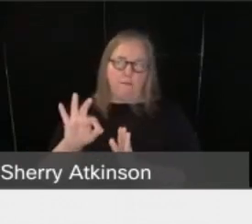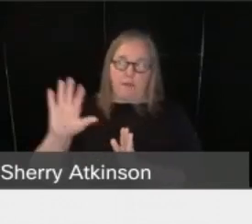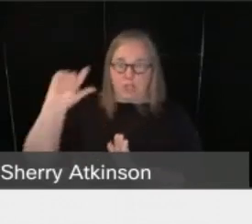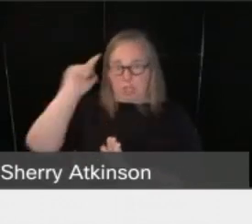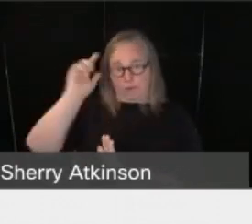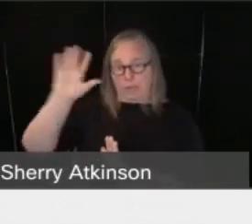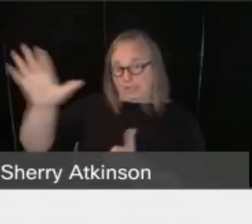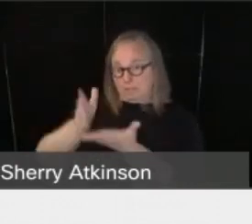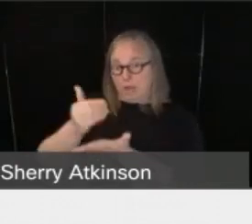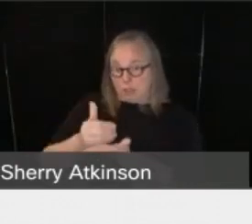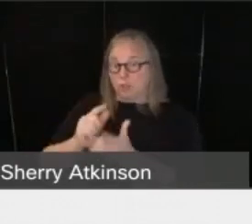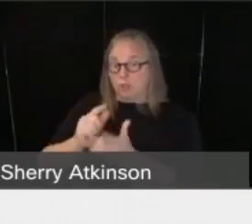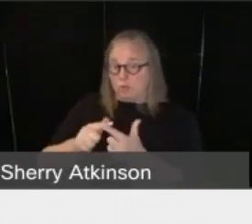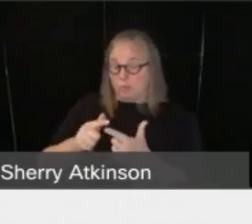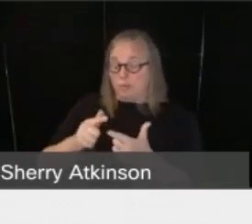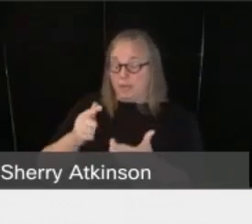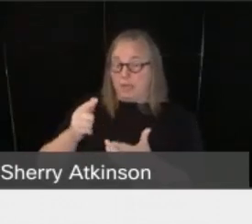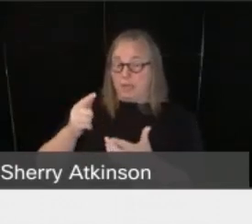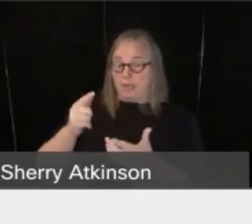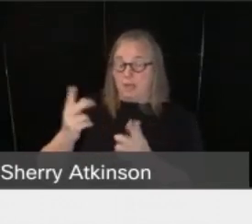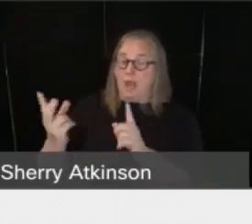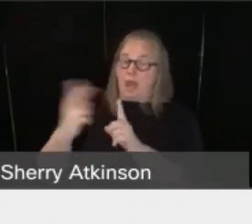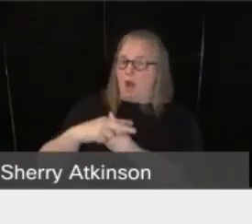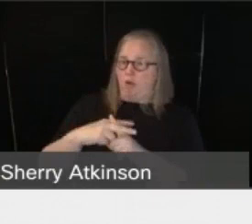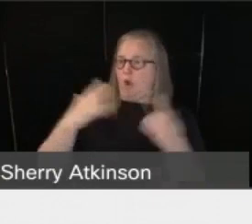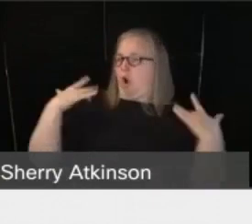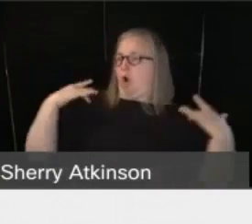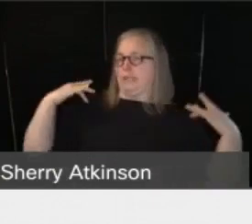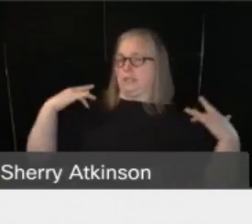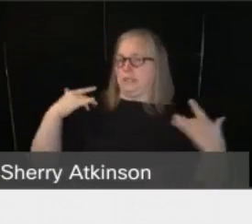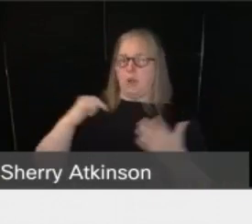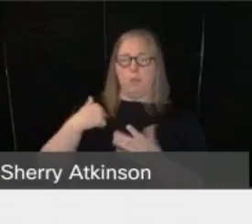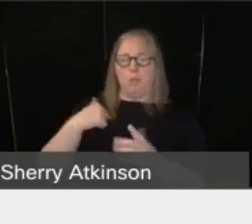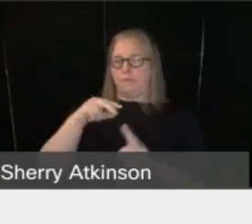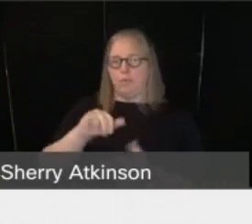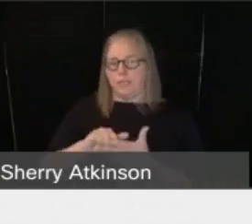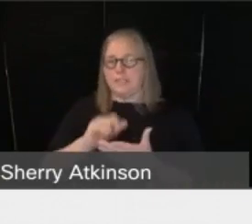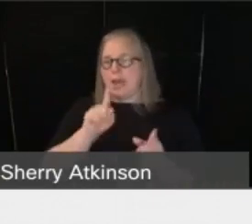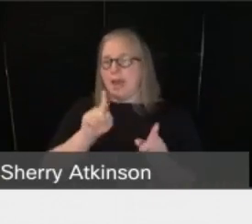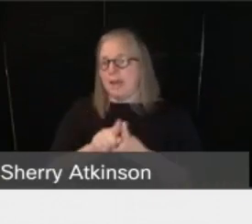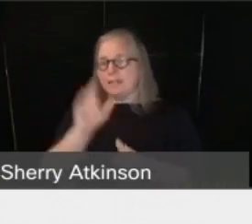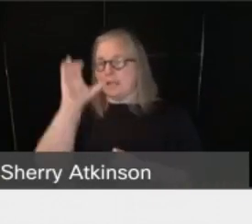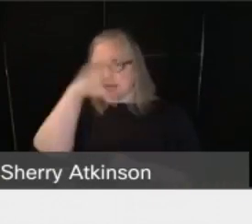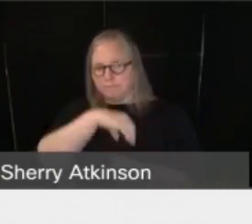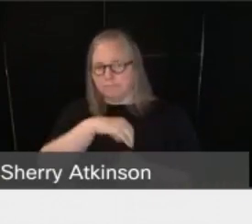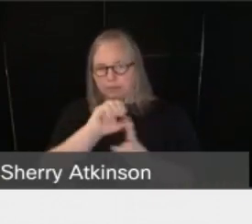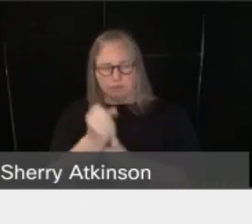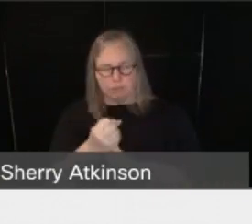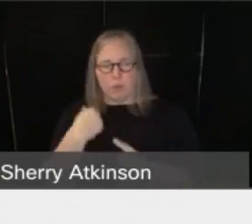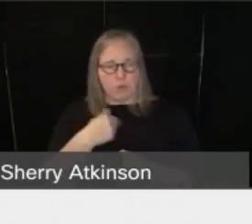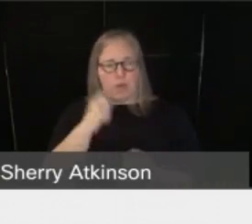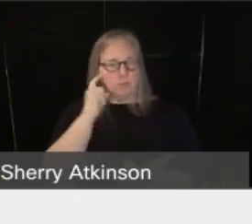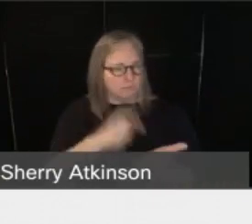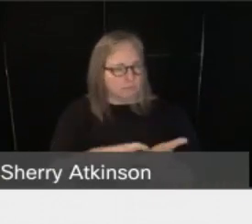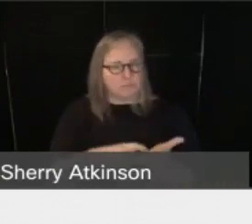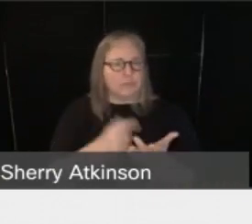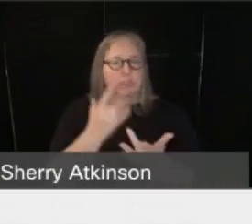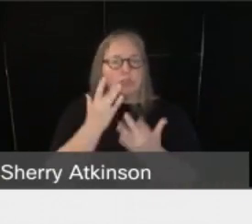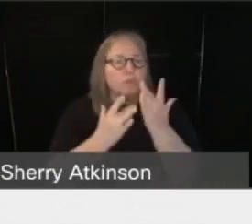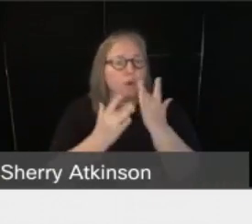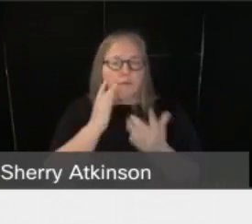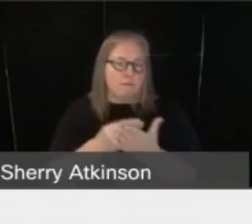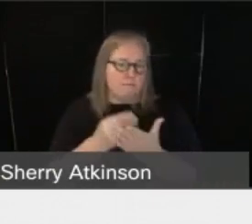to be held harmless. We view this as an anomaly, that we recognize the shortfall of dollars that will be